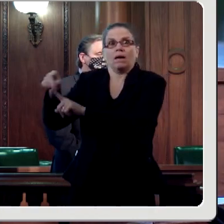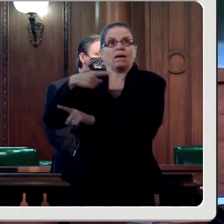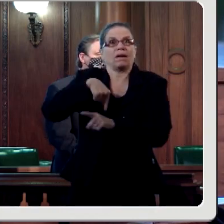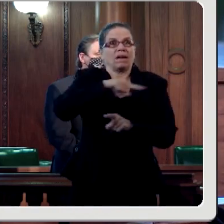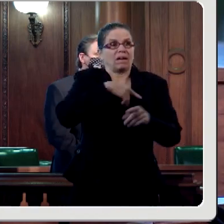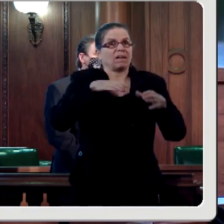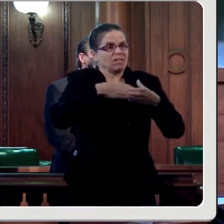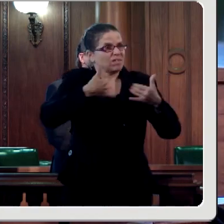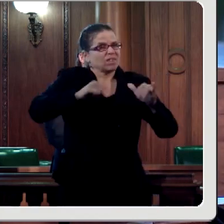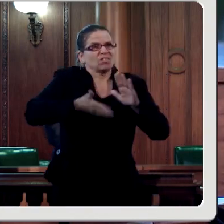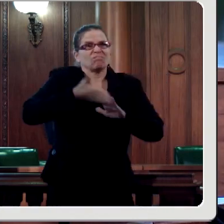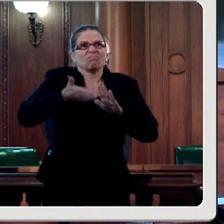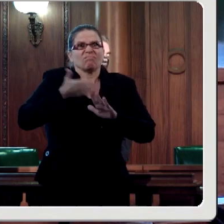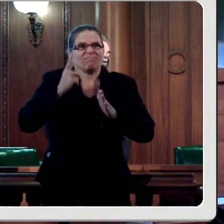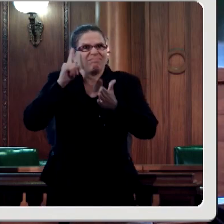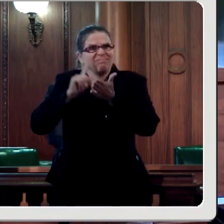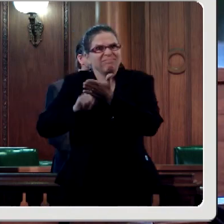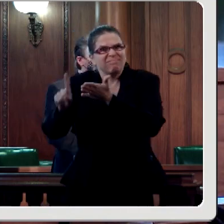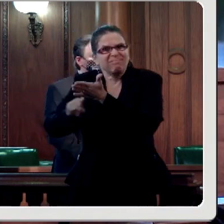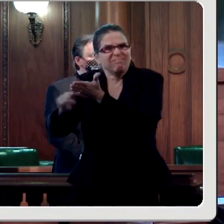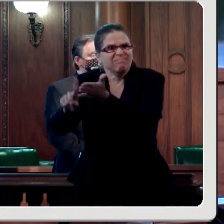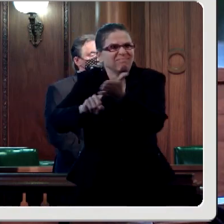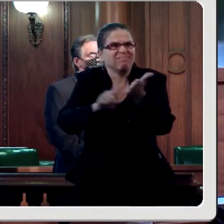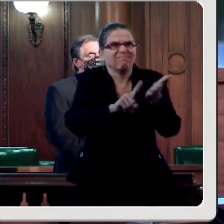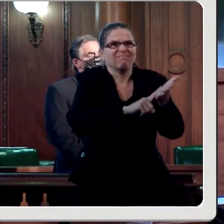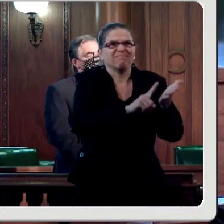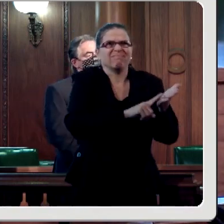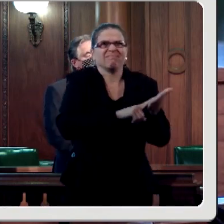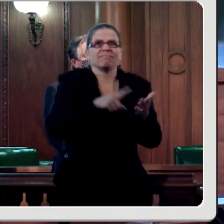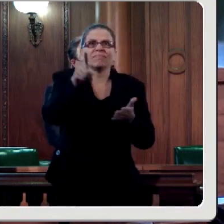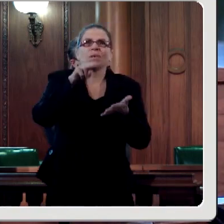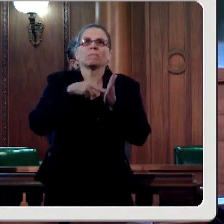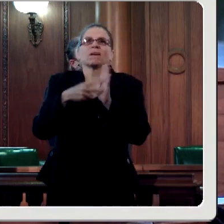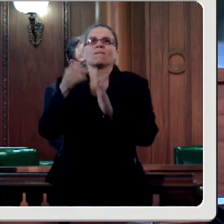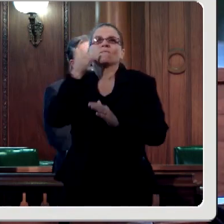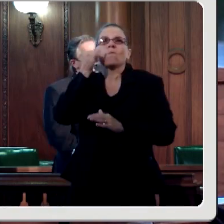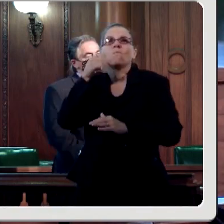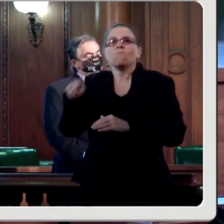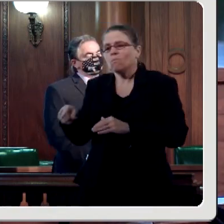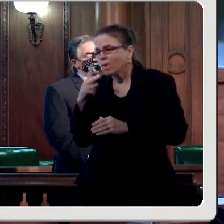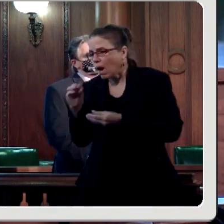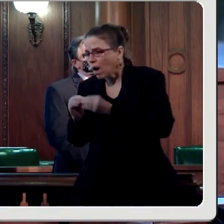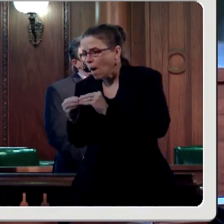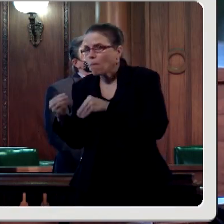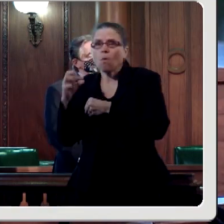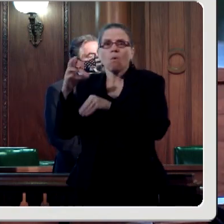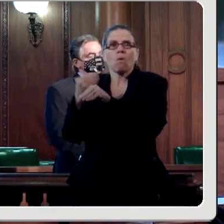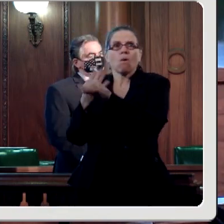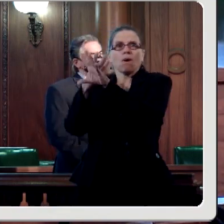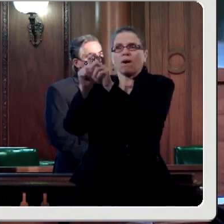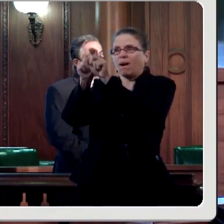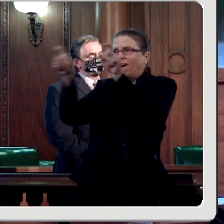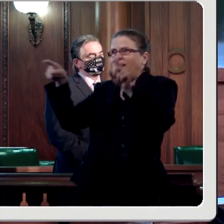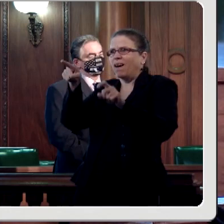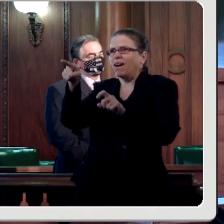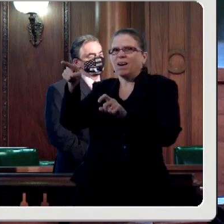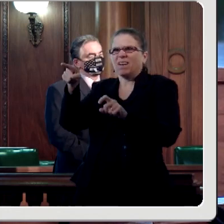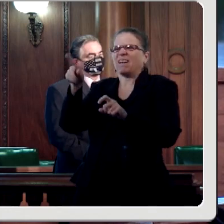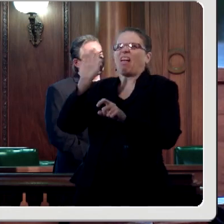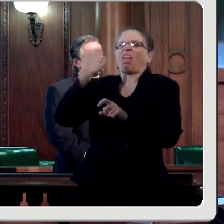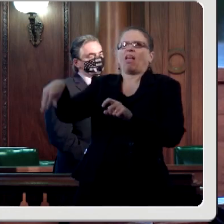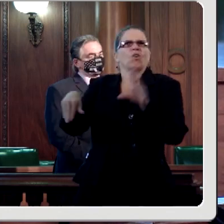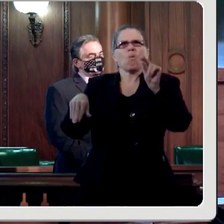our staff, please answer the phone call. Please give them the information they need.